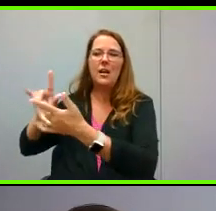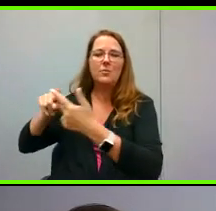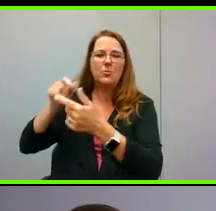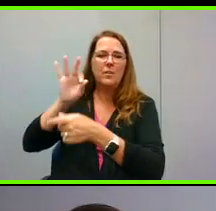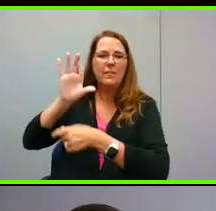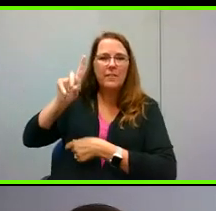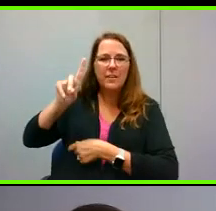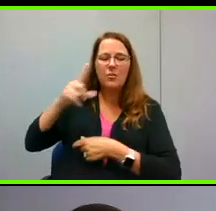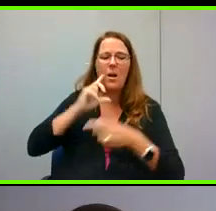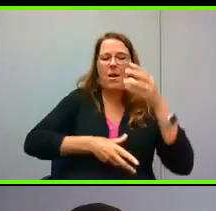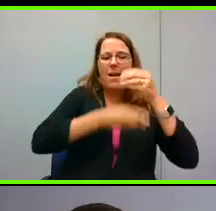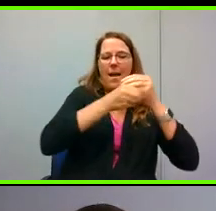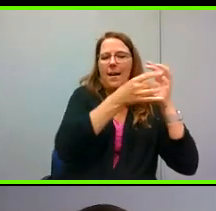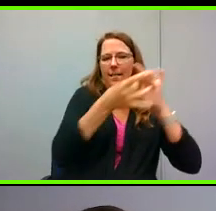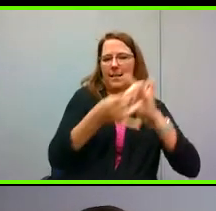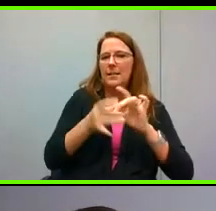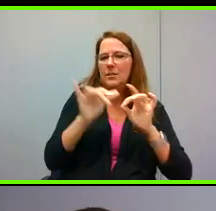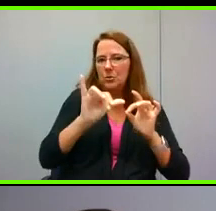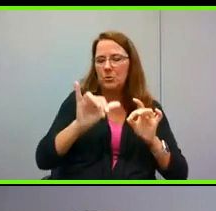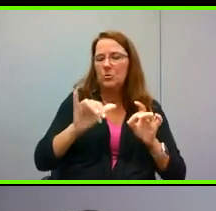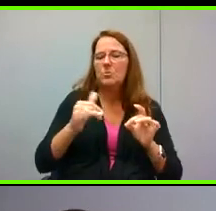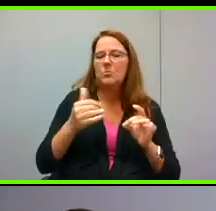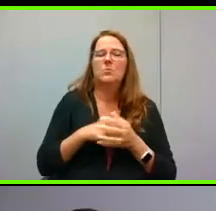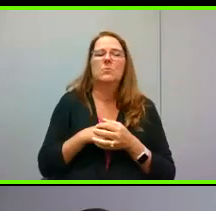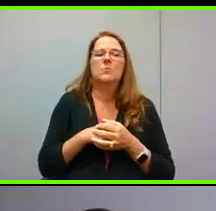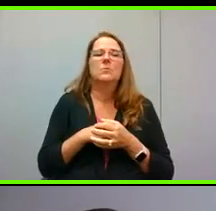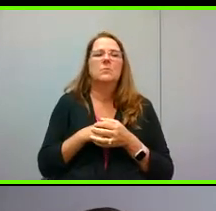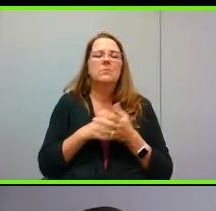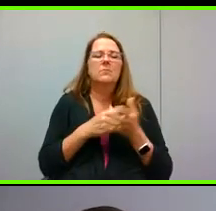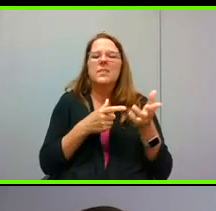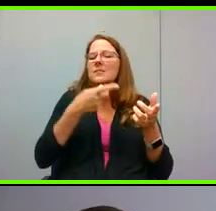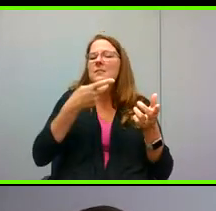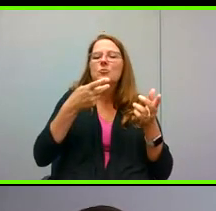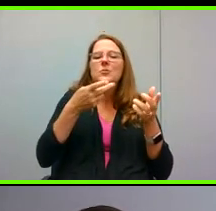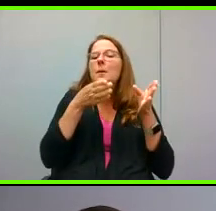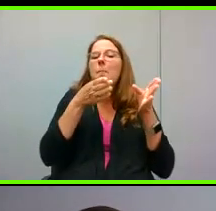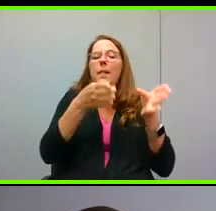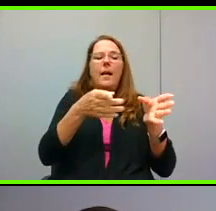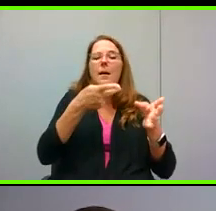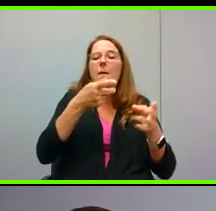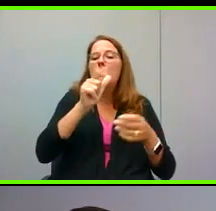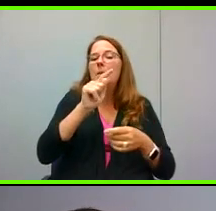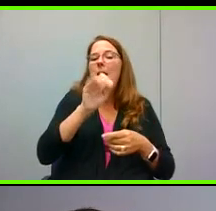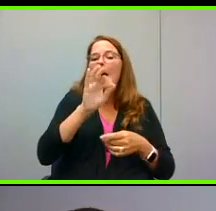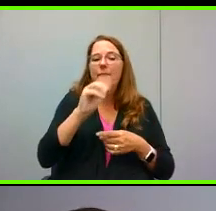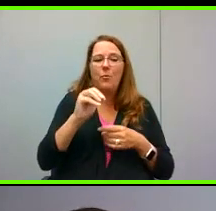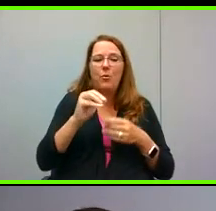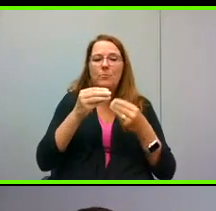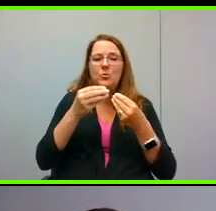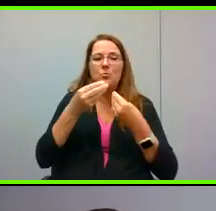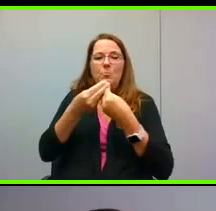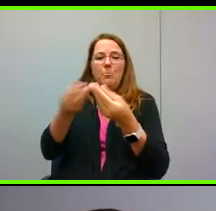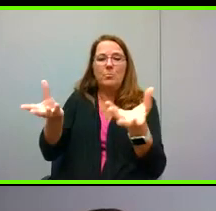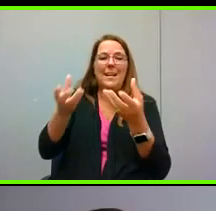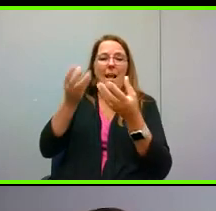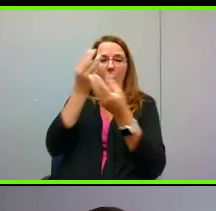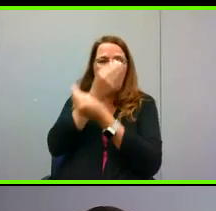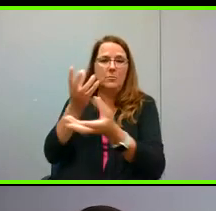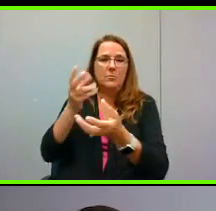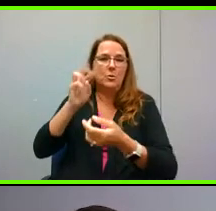to this as well. There's a variety of, it's just a platform for getting news out. And so we've got ones that are coming